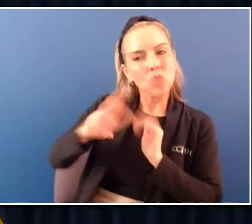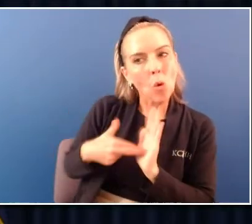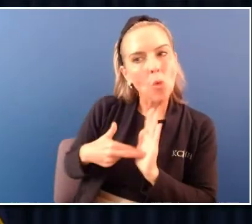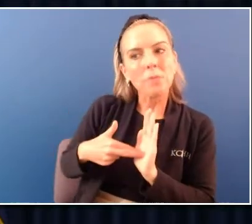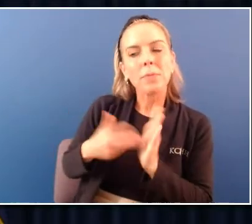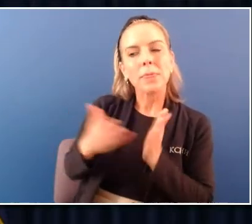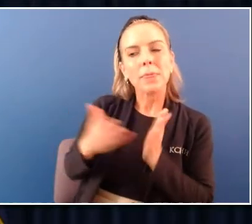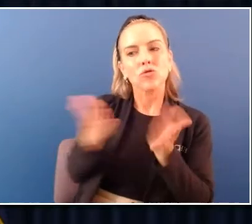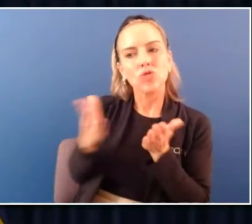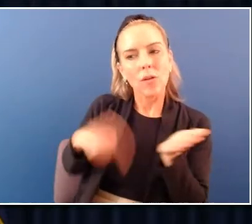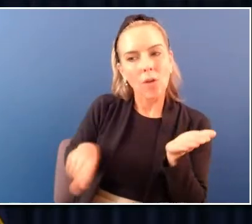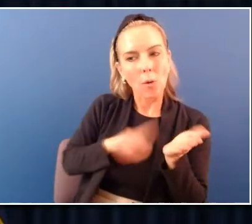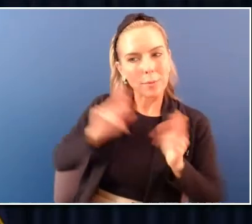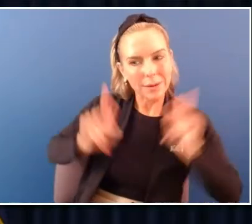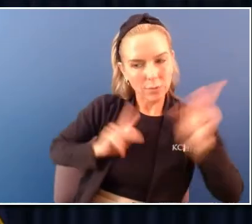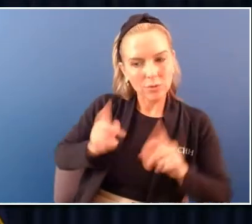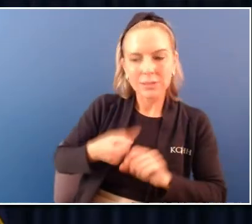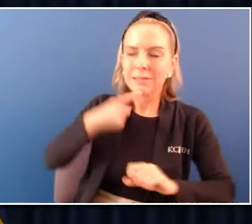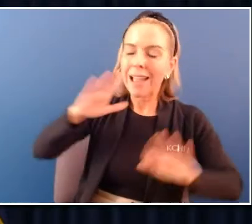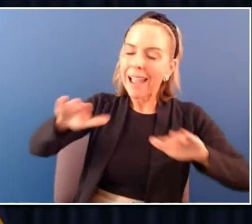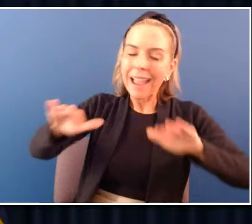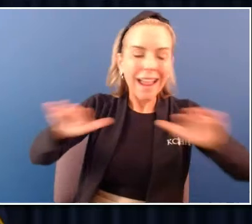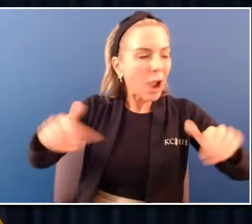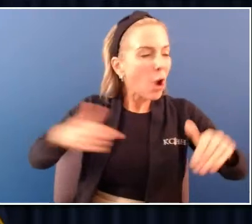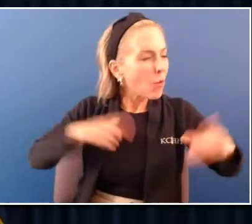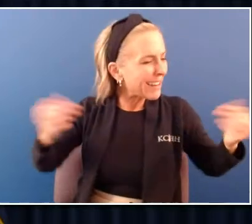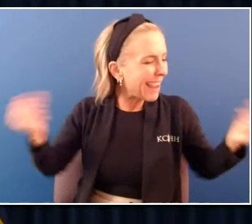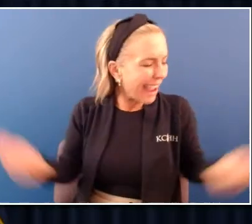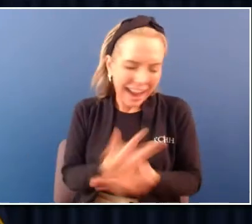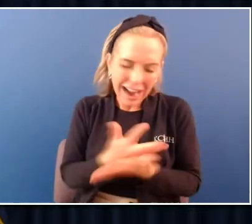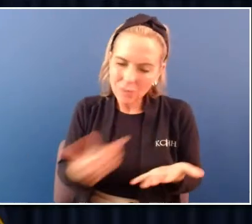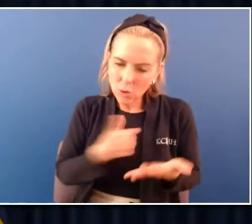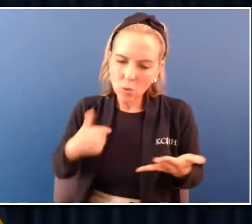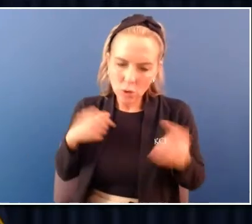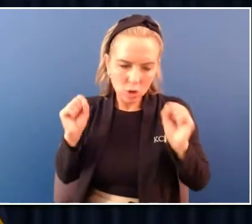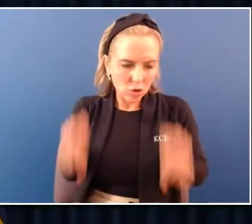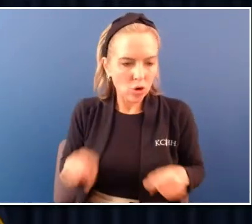our people and to say we did everything we could to improve the lives of